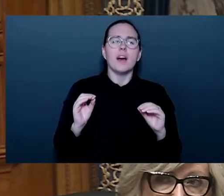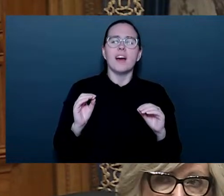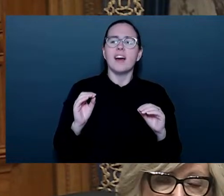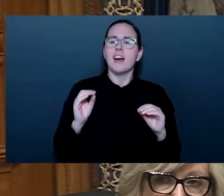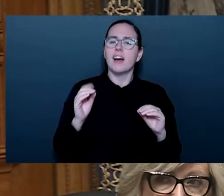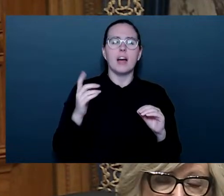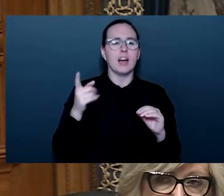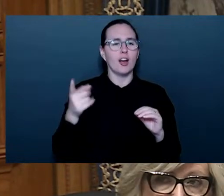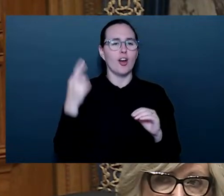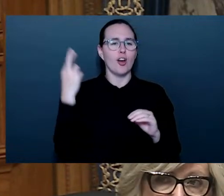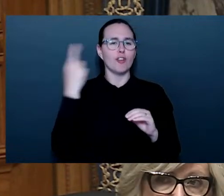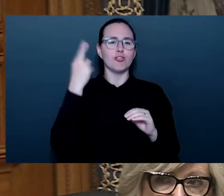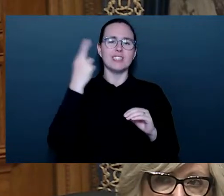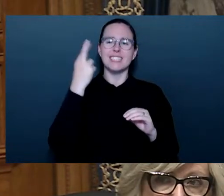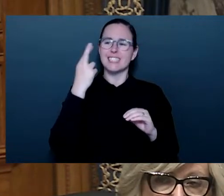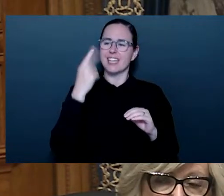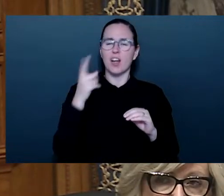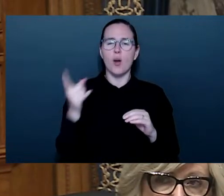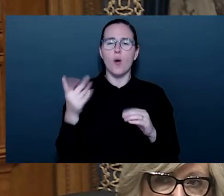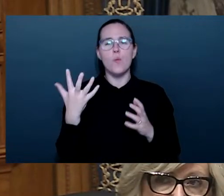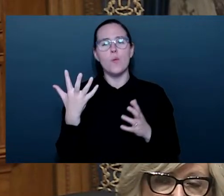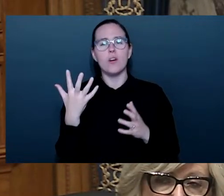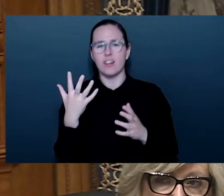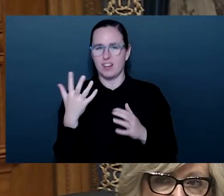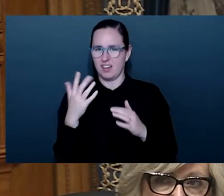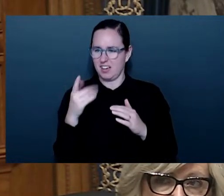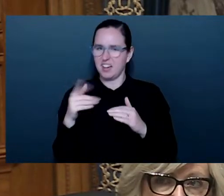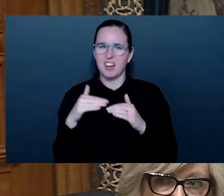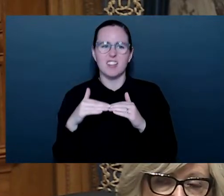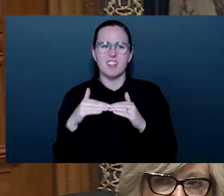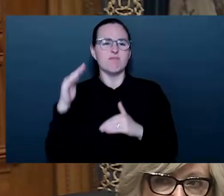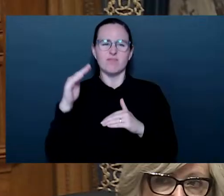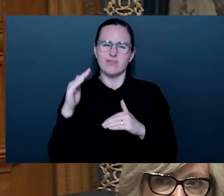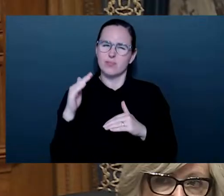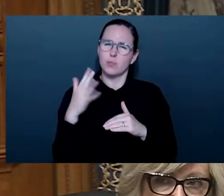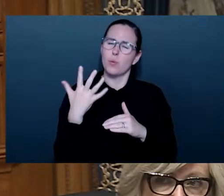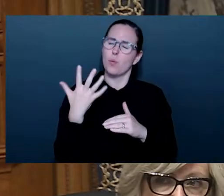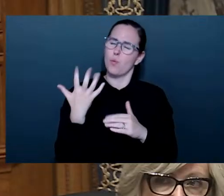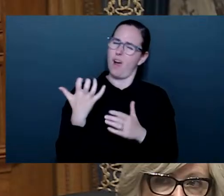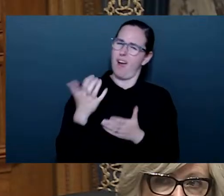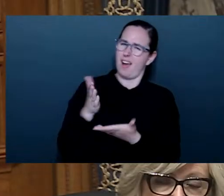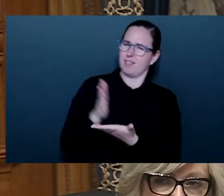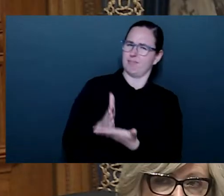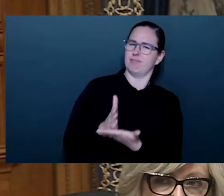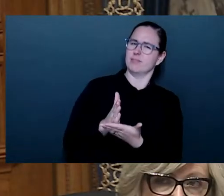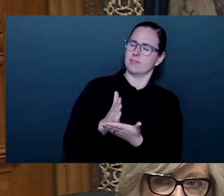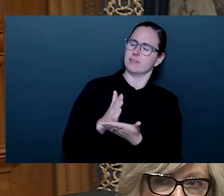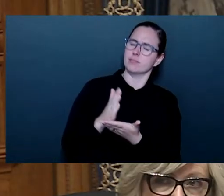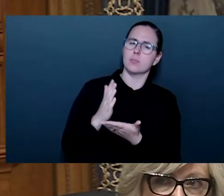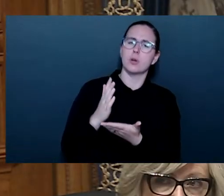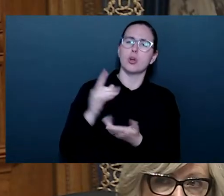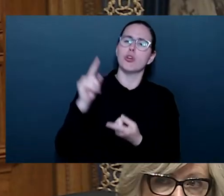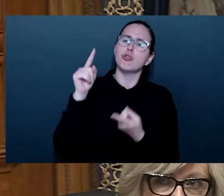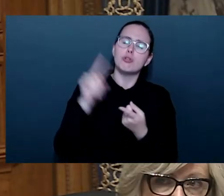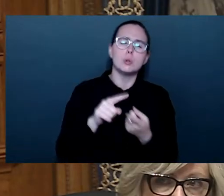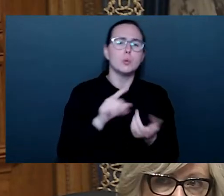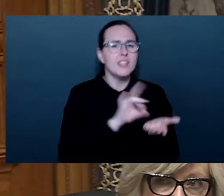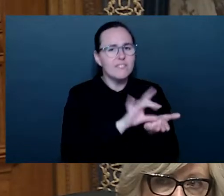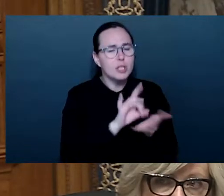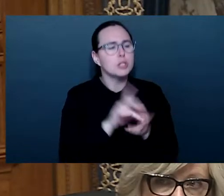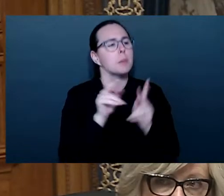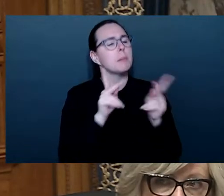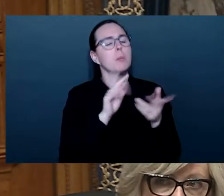amendment would reduce no-fault evictions, increase housing stability, and preserve affordable housing